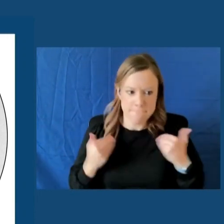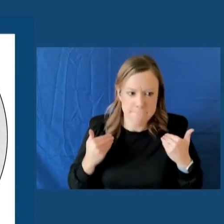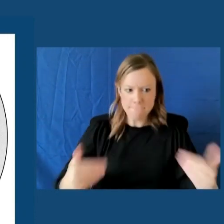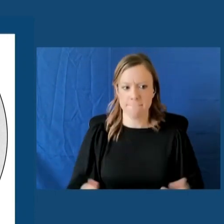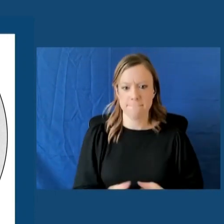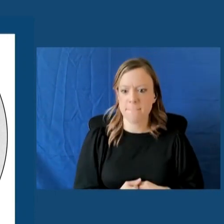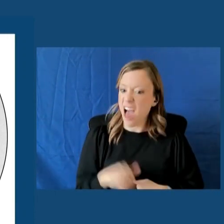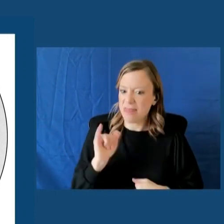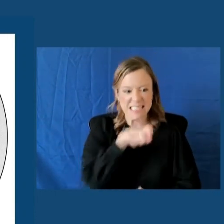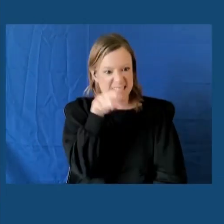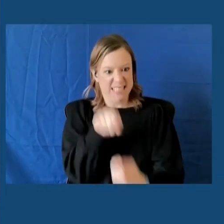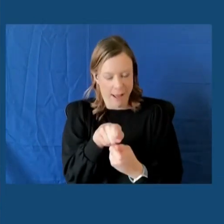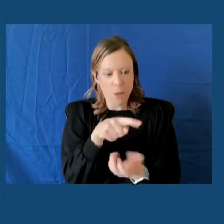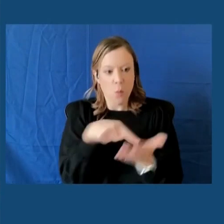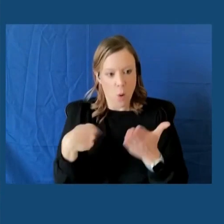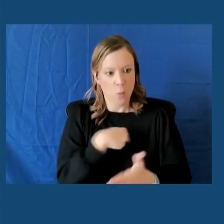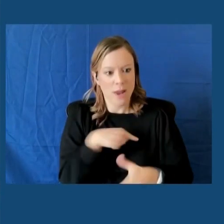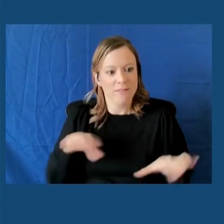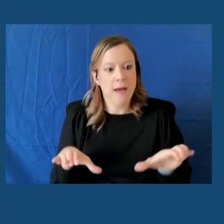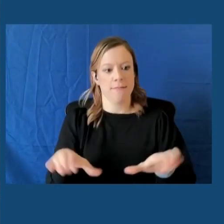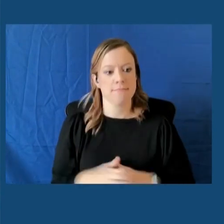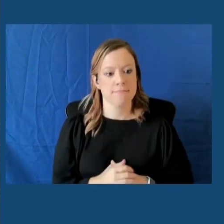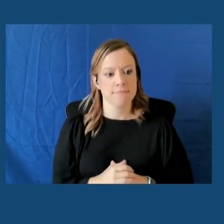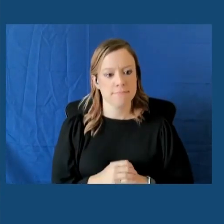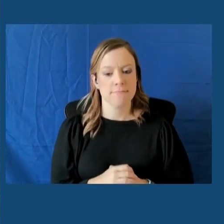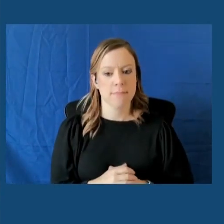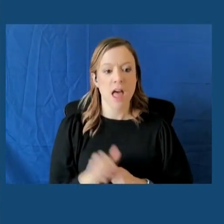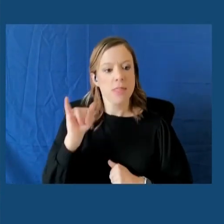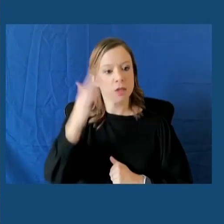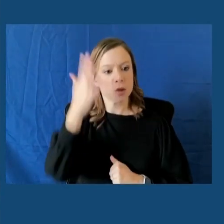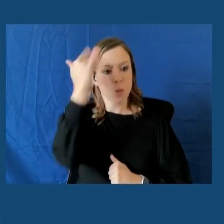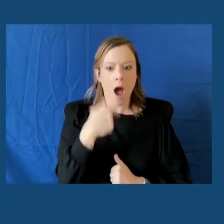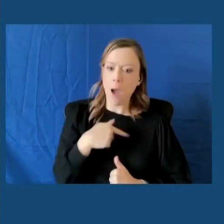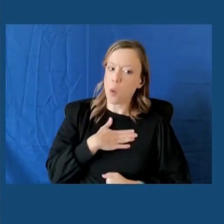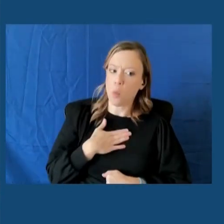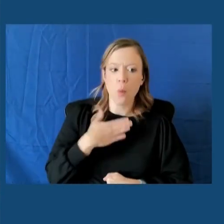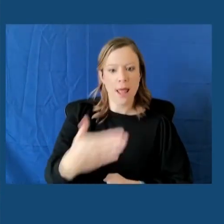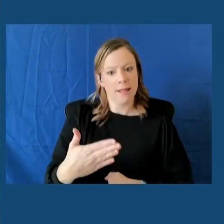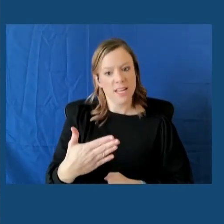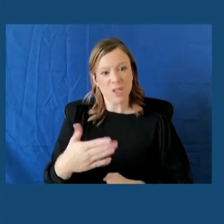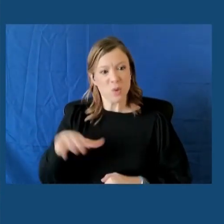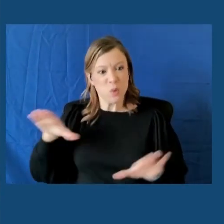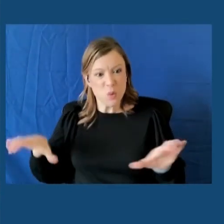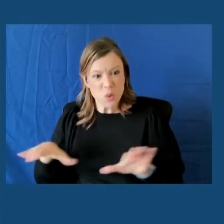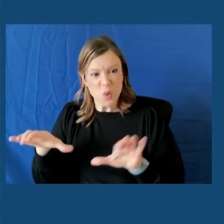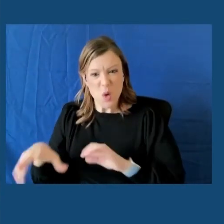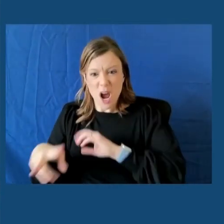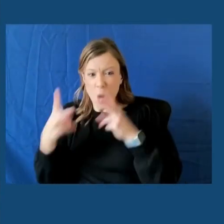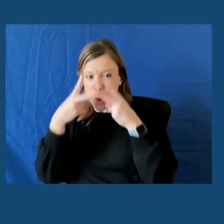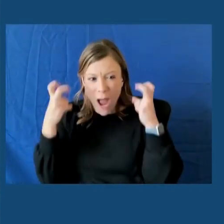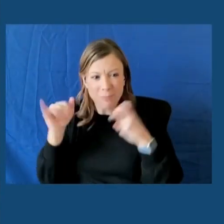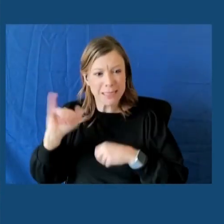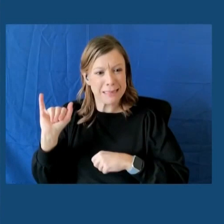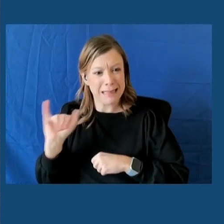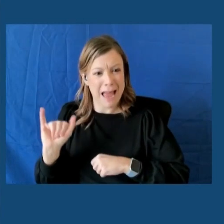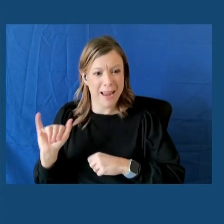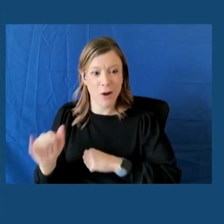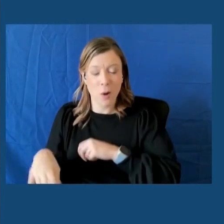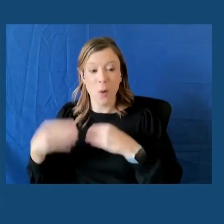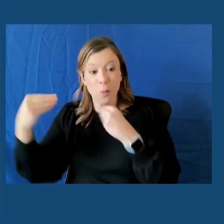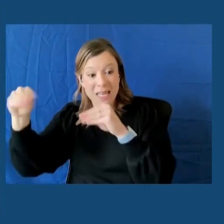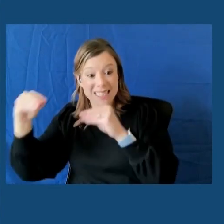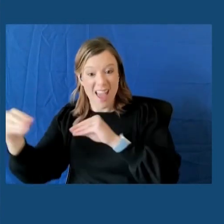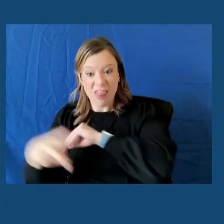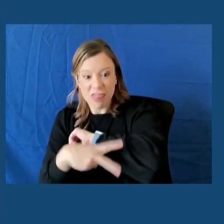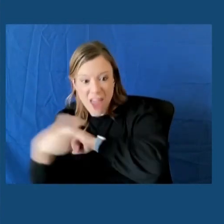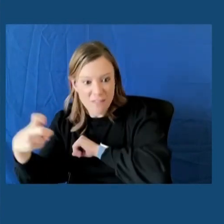That's why I'm willing to take on the stubbornly persistent crimes like retail theft, domestic violence, and hate crimes. We're going to